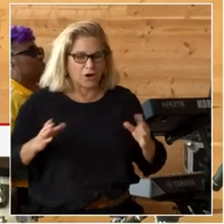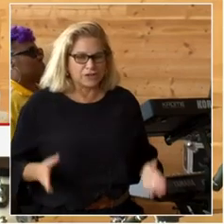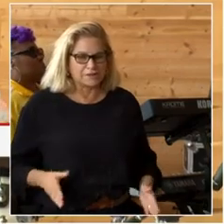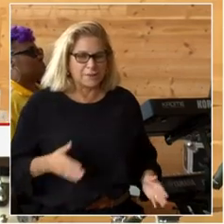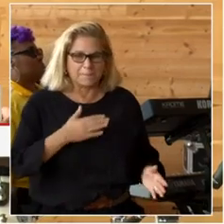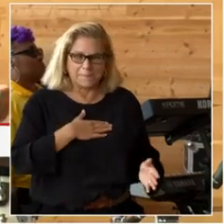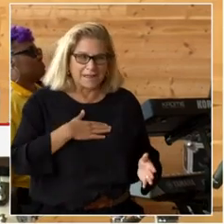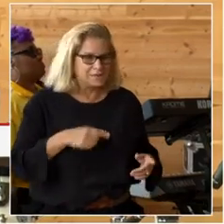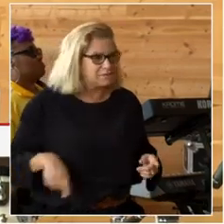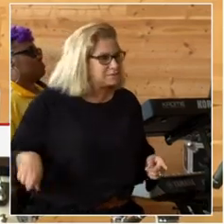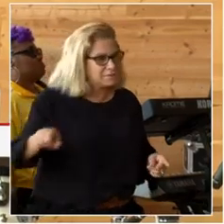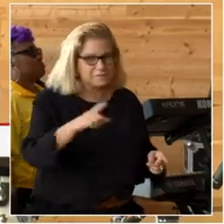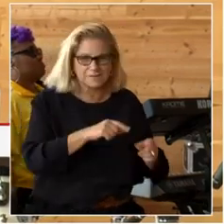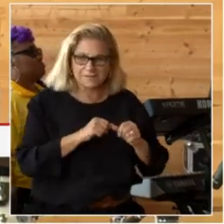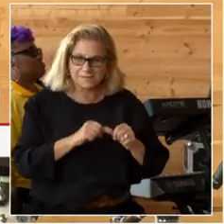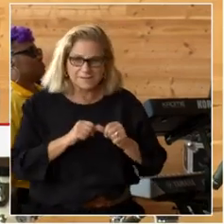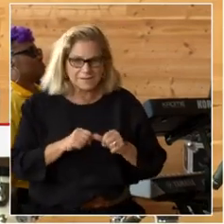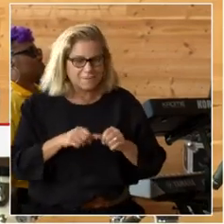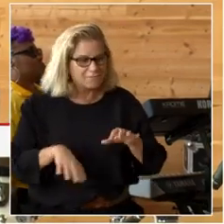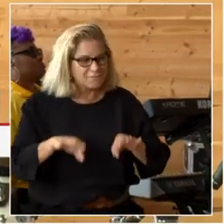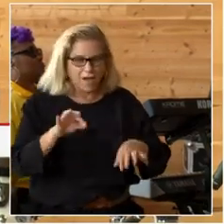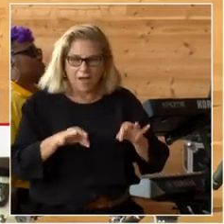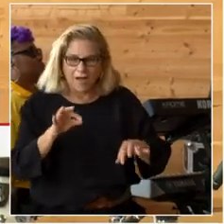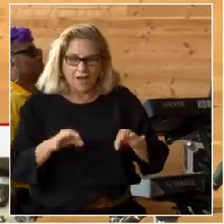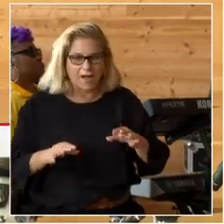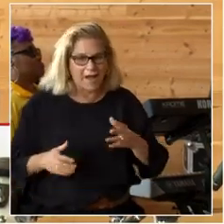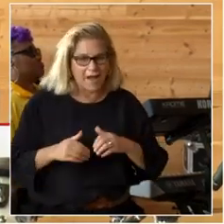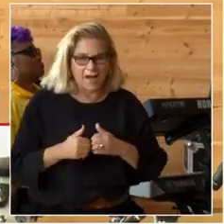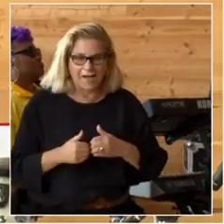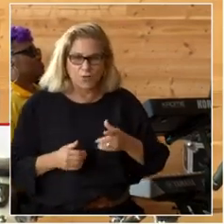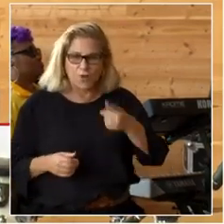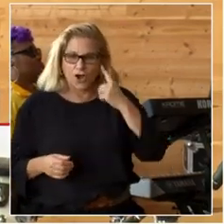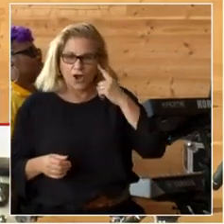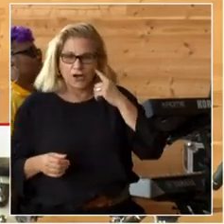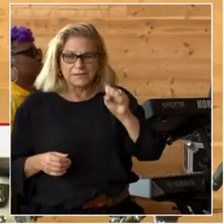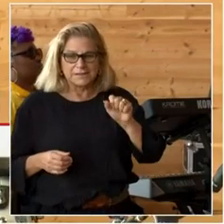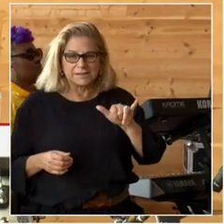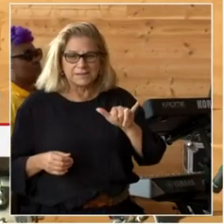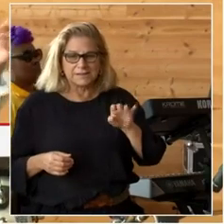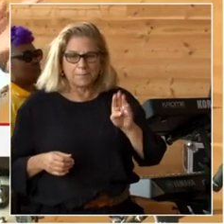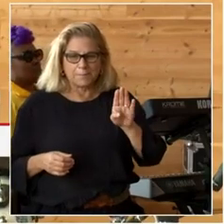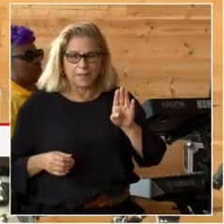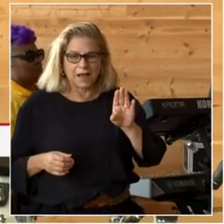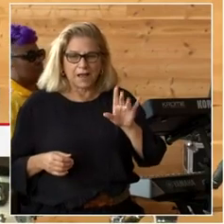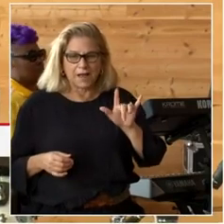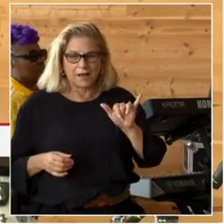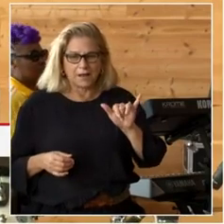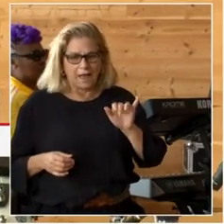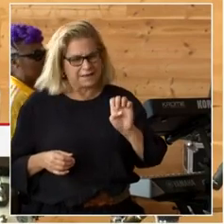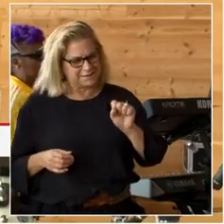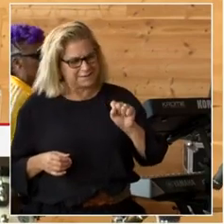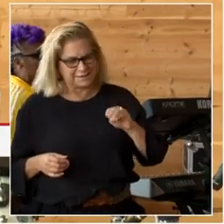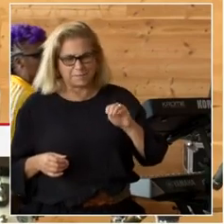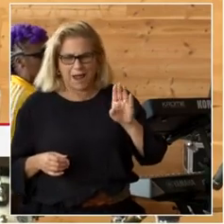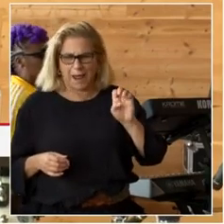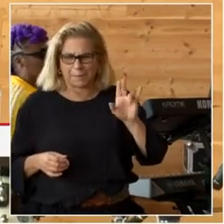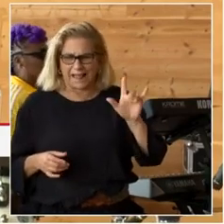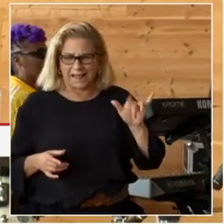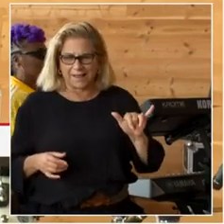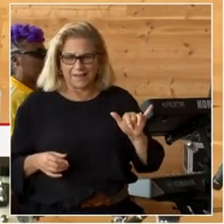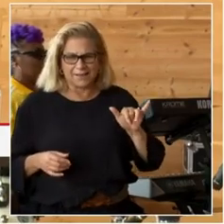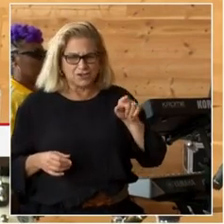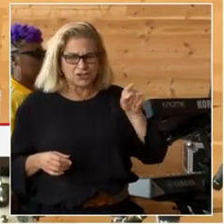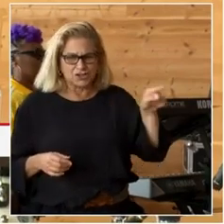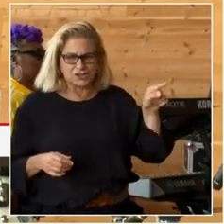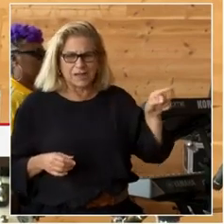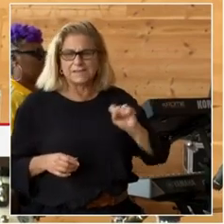out ways, and you've heard that Simbangale Cook is here. Where is she? Simbangale, I'm pretty sure she's the manager